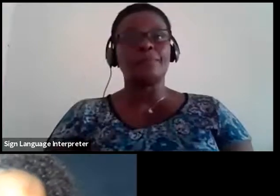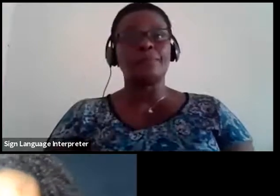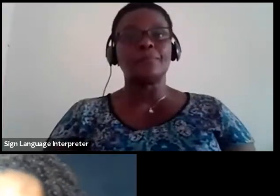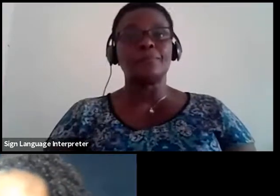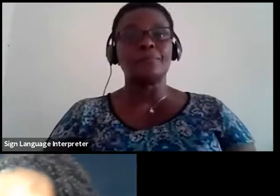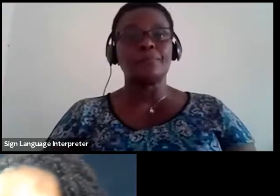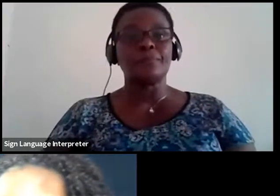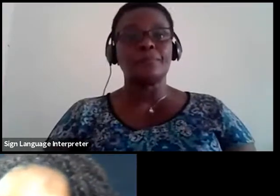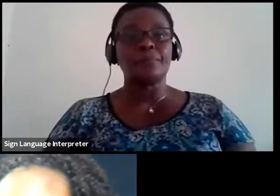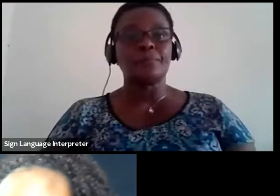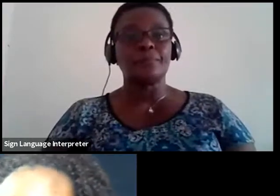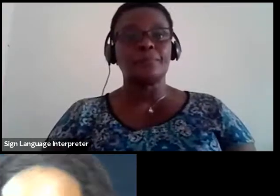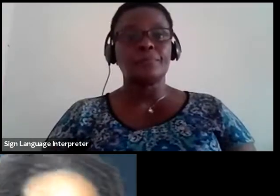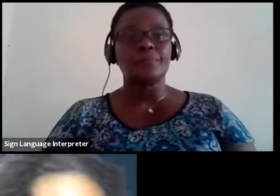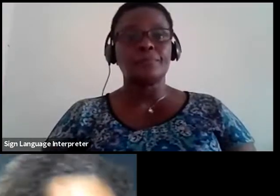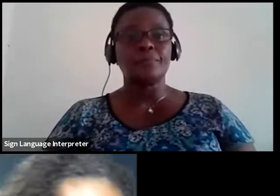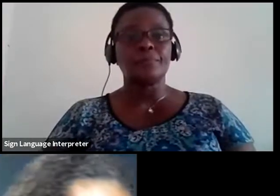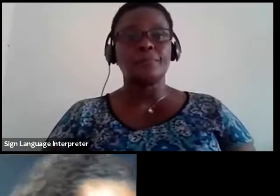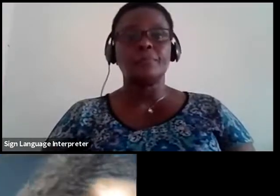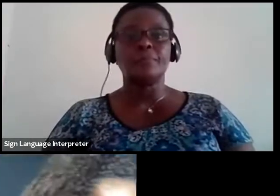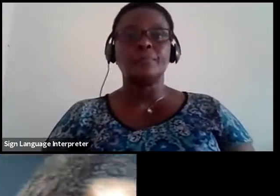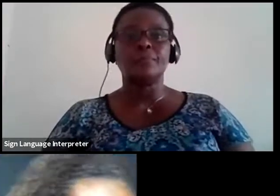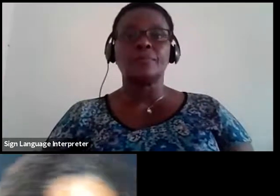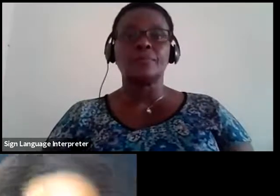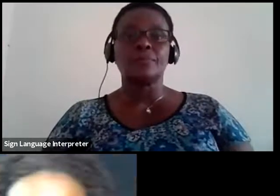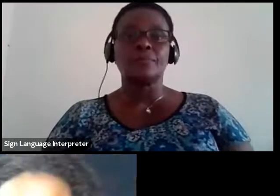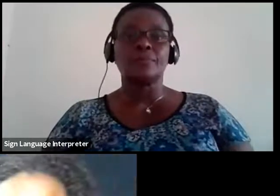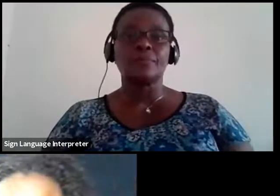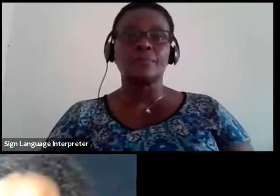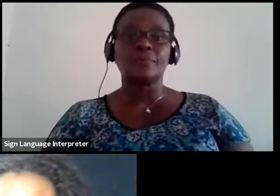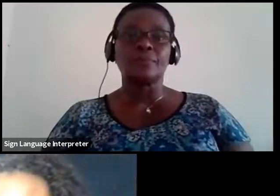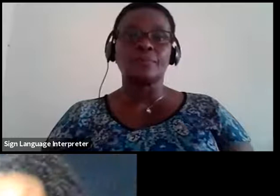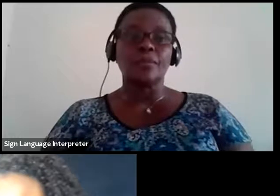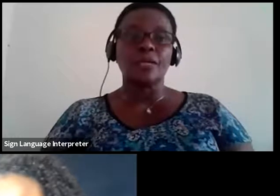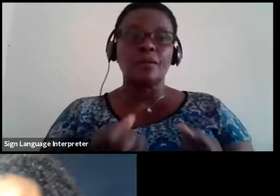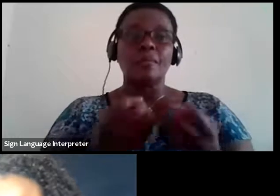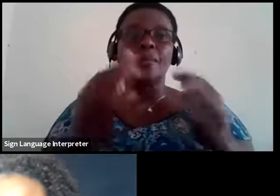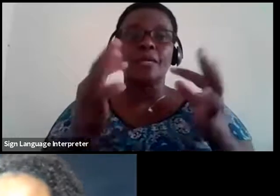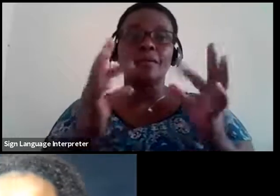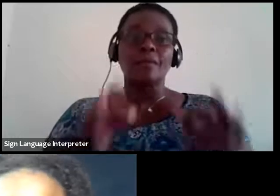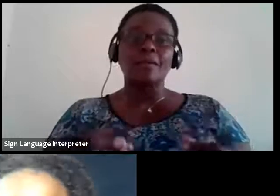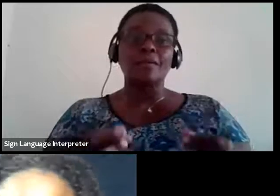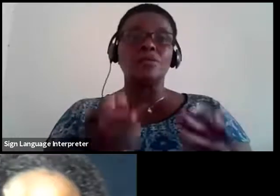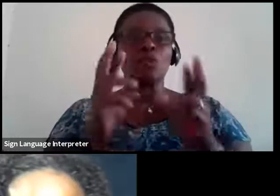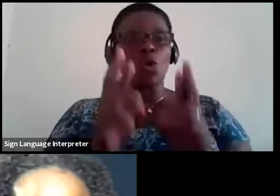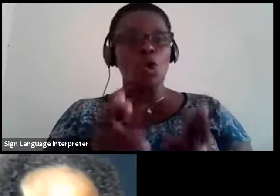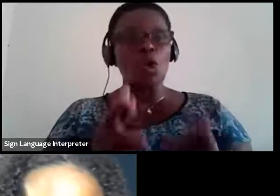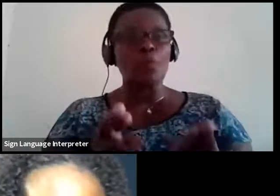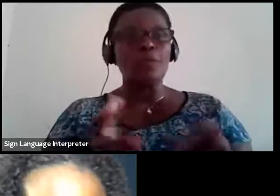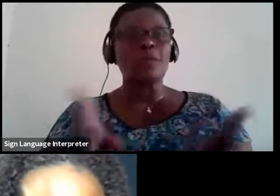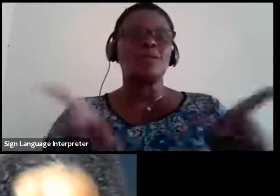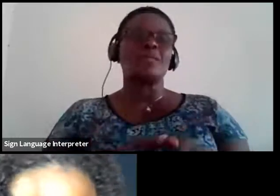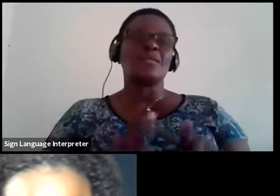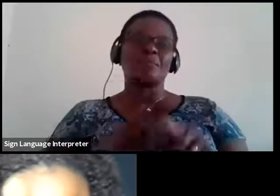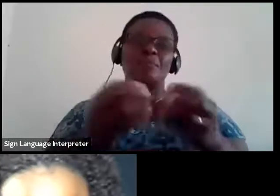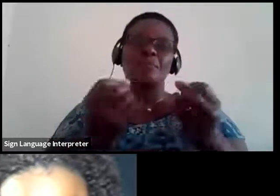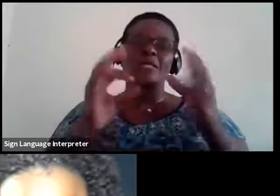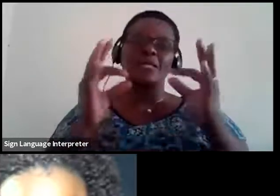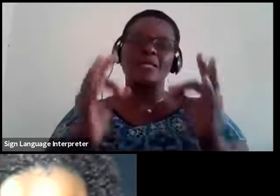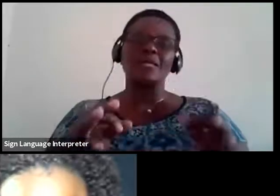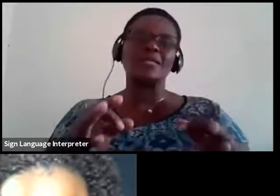there's very many things to be hopeful for, but also very many things to be grateful for where we are at it. I think